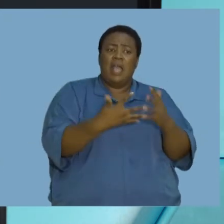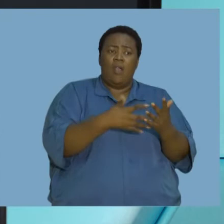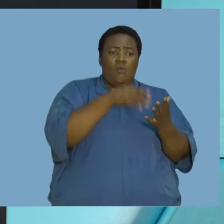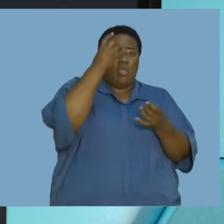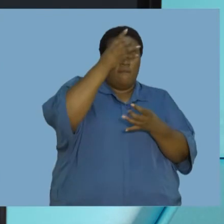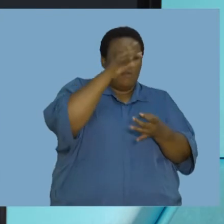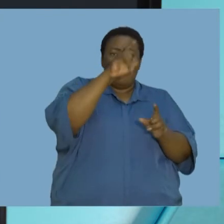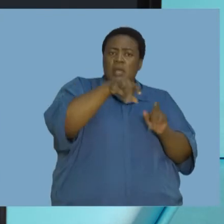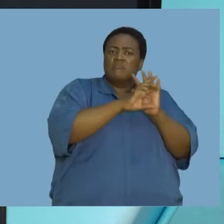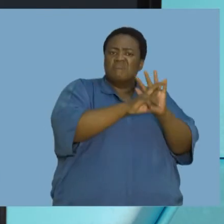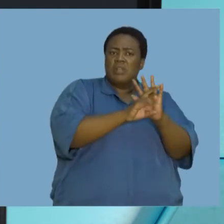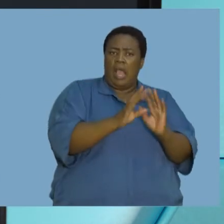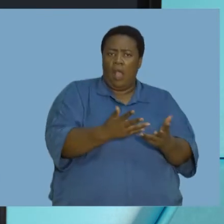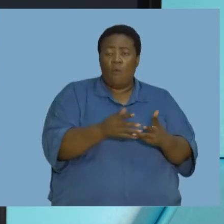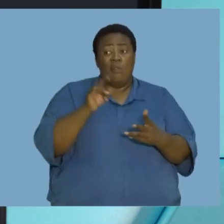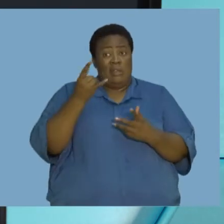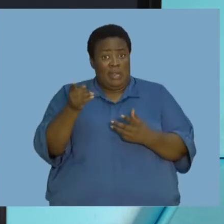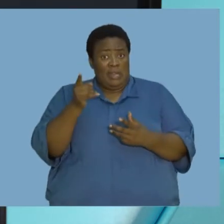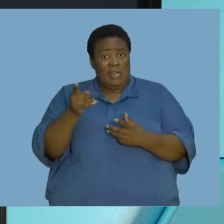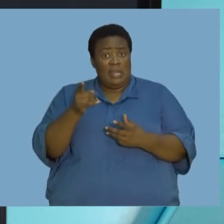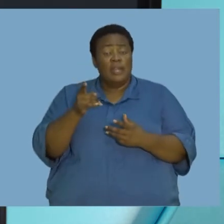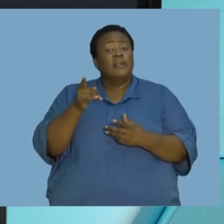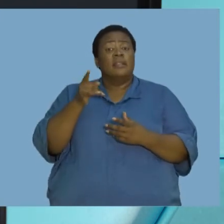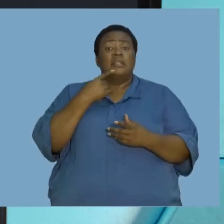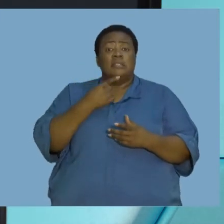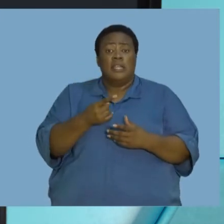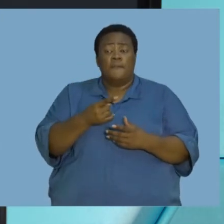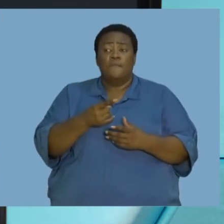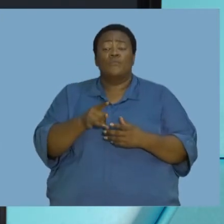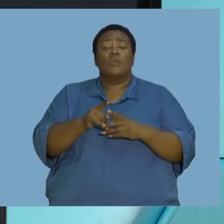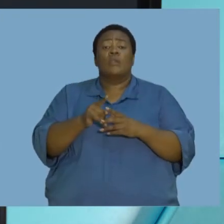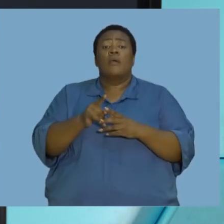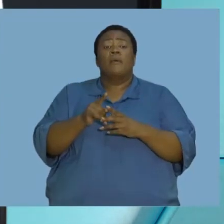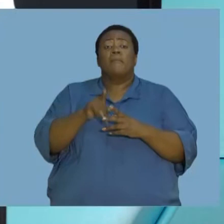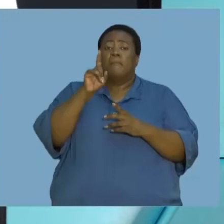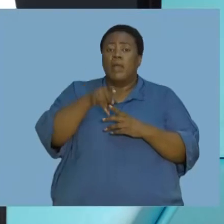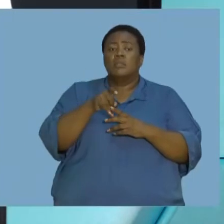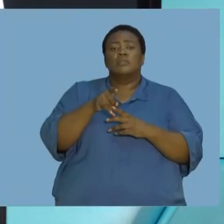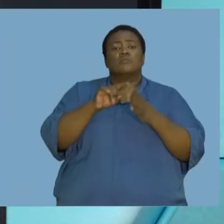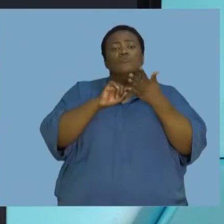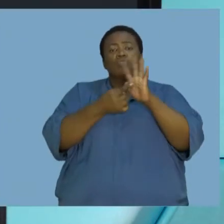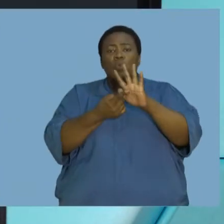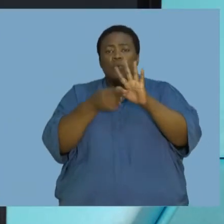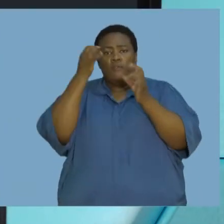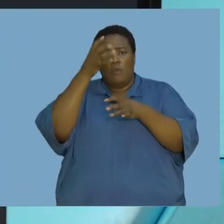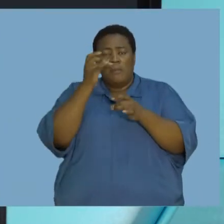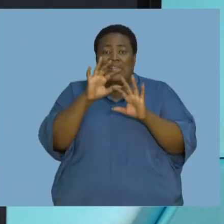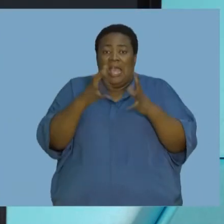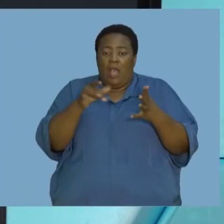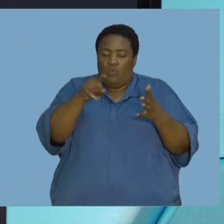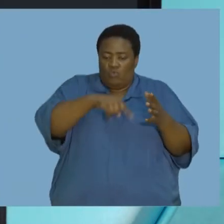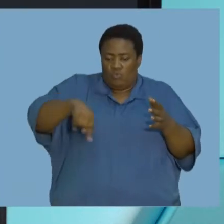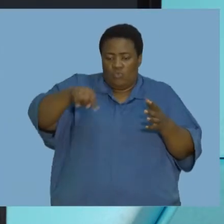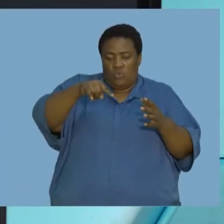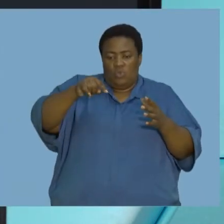data needs to be presented. And in this question, they point us specifically to presenting the information in a pie chart. So the